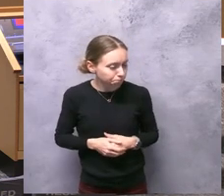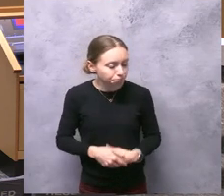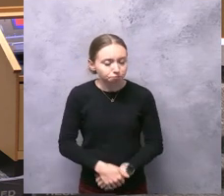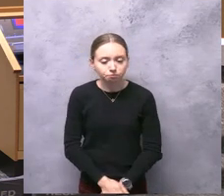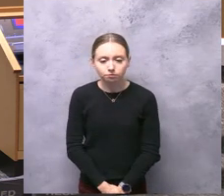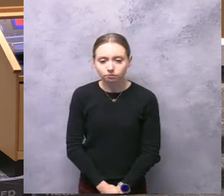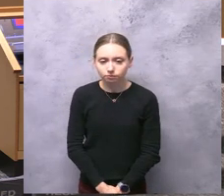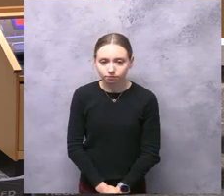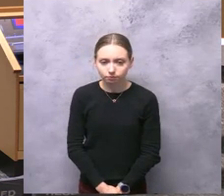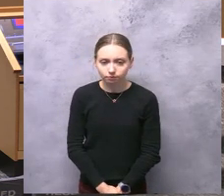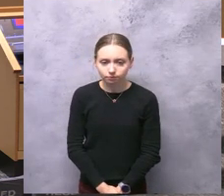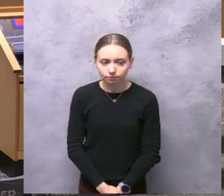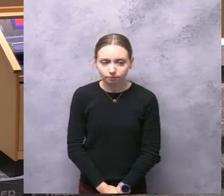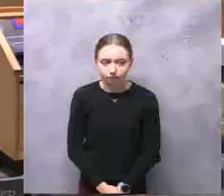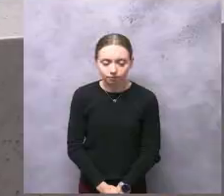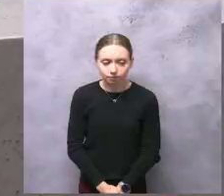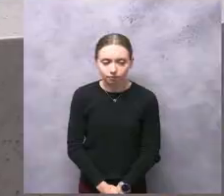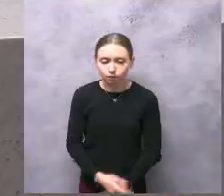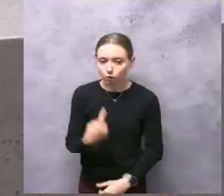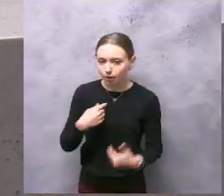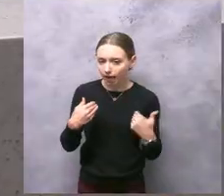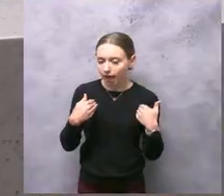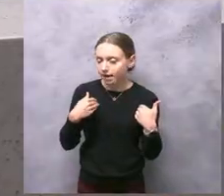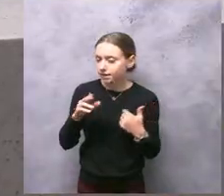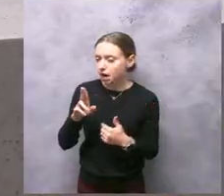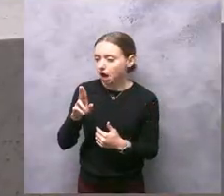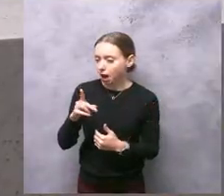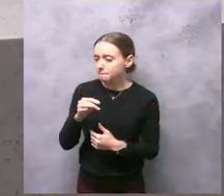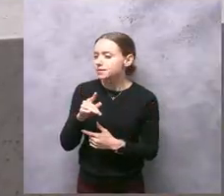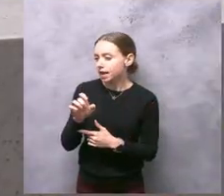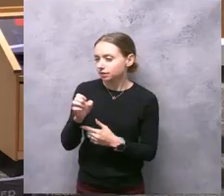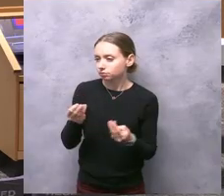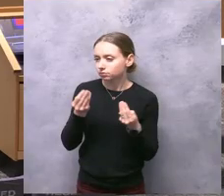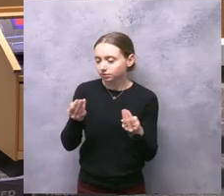them? We had an updated motion.